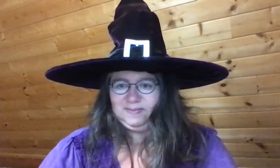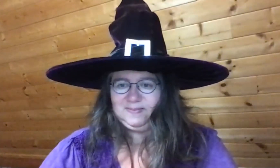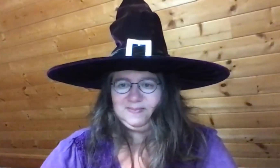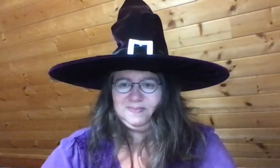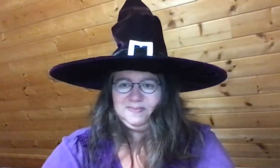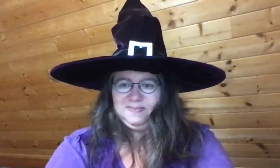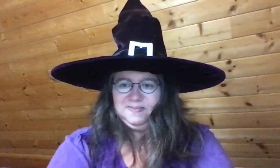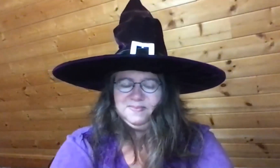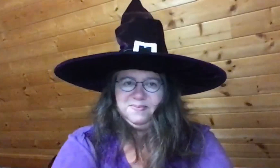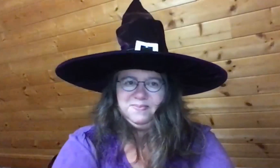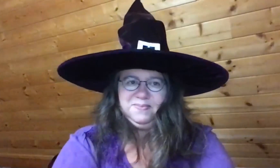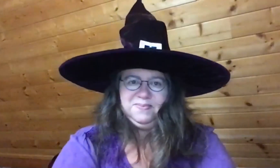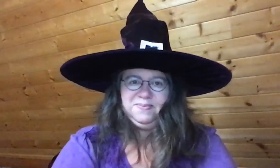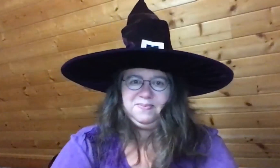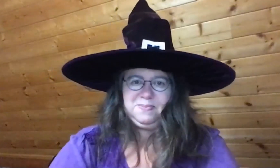too.